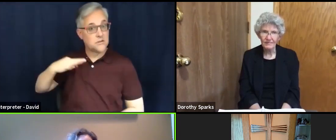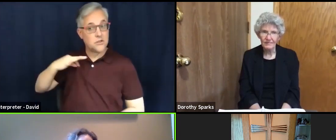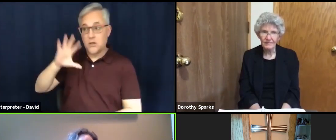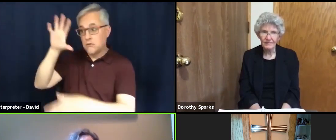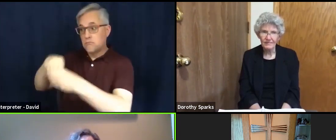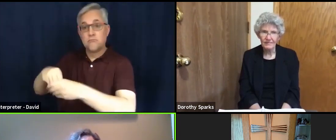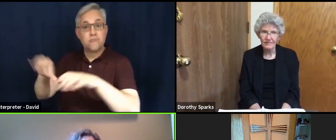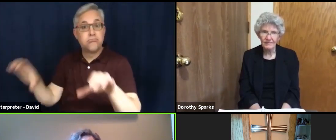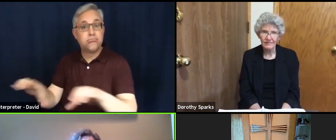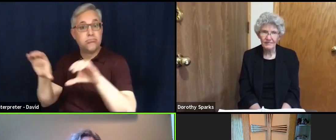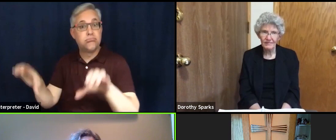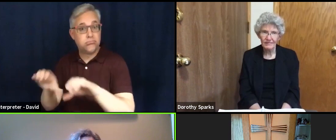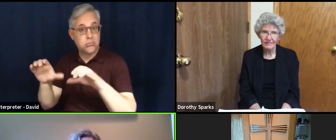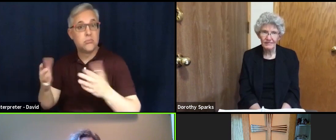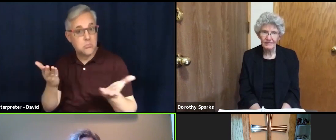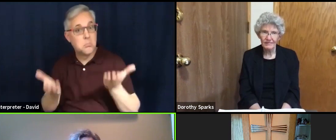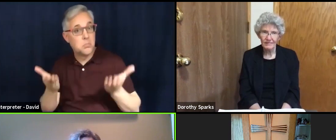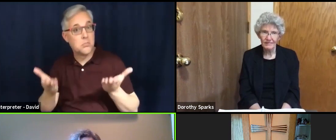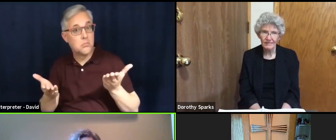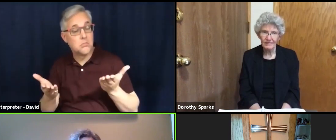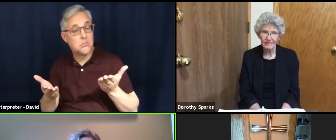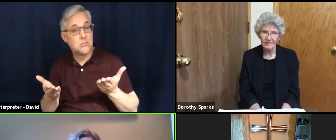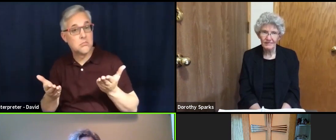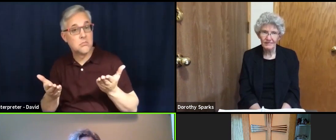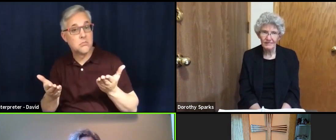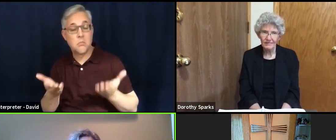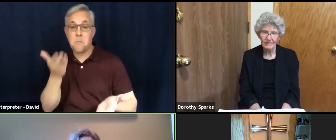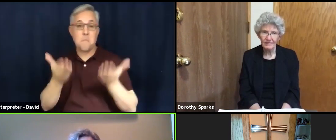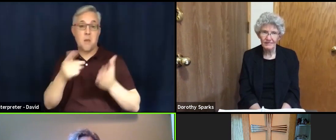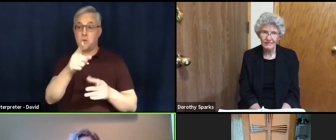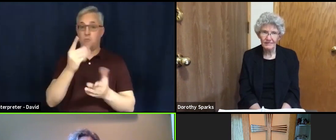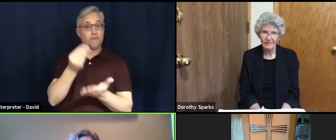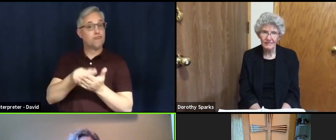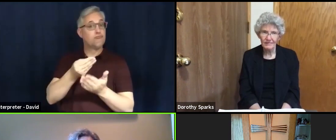Maybe you're able to make a donation.